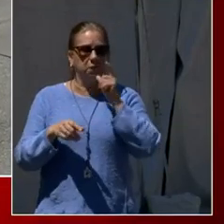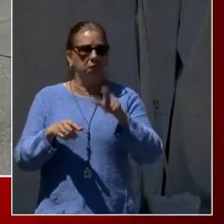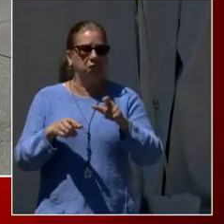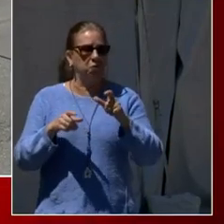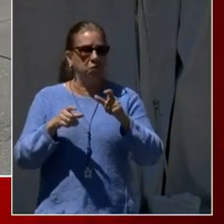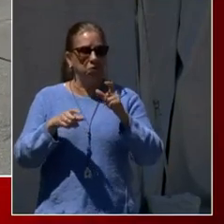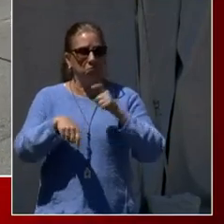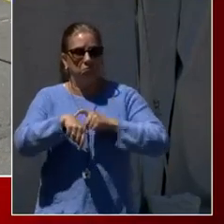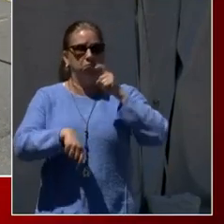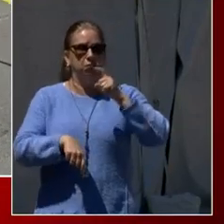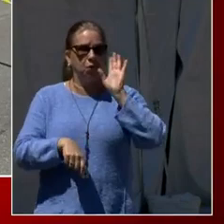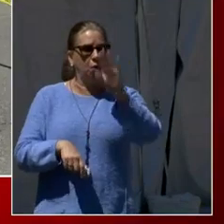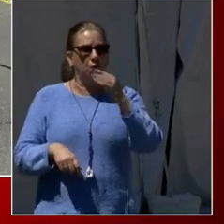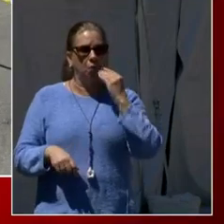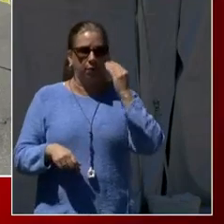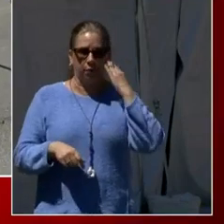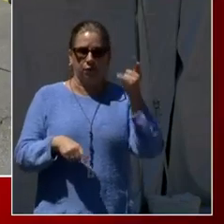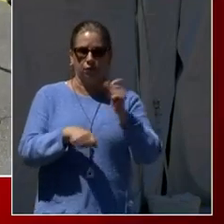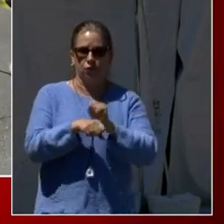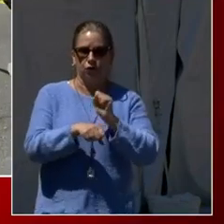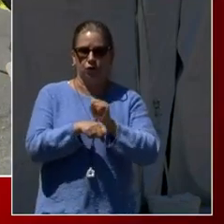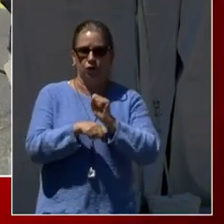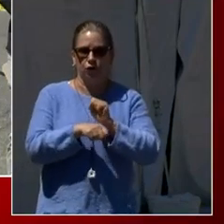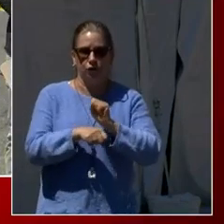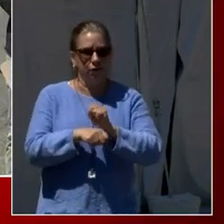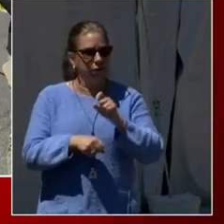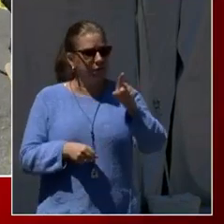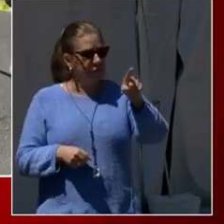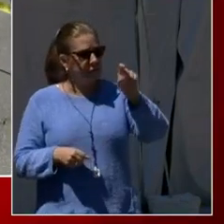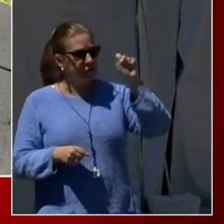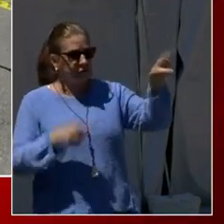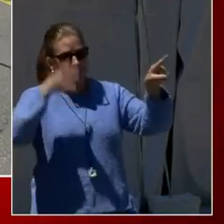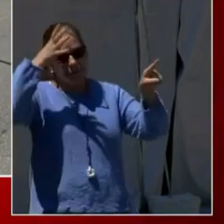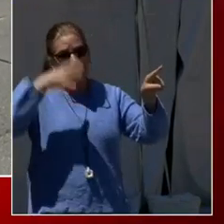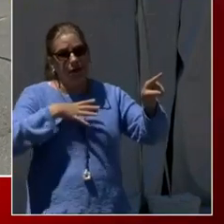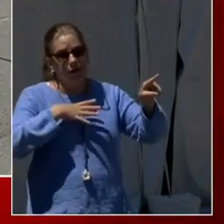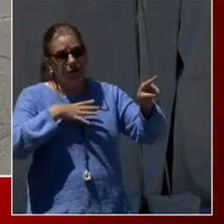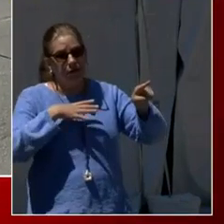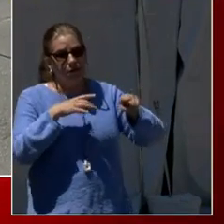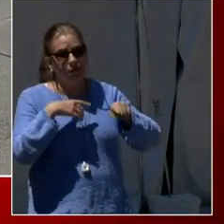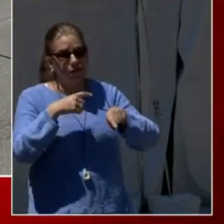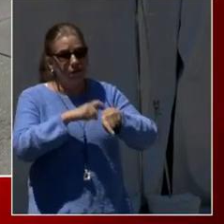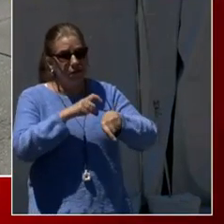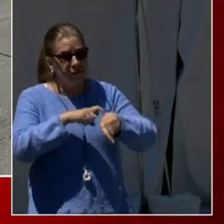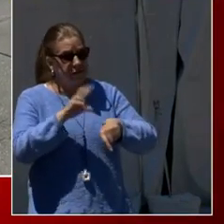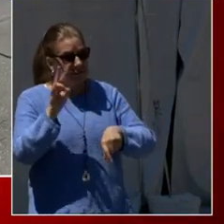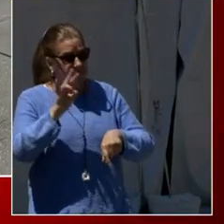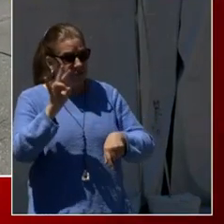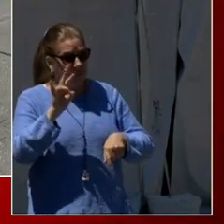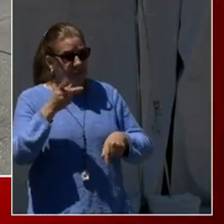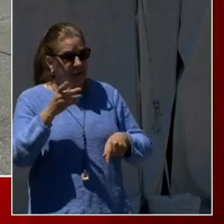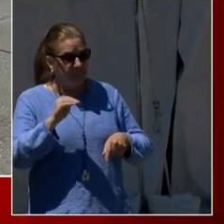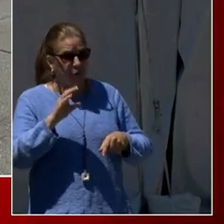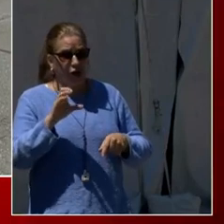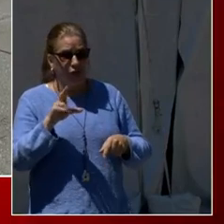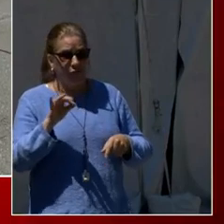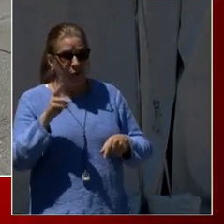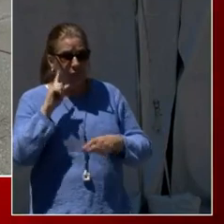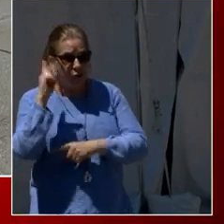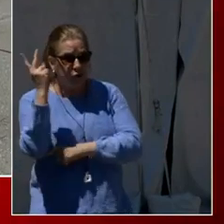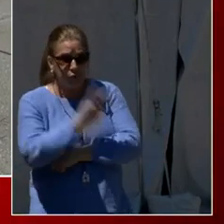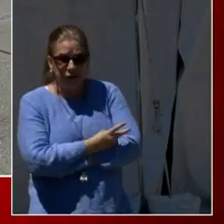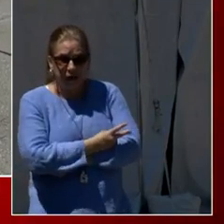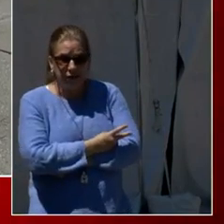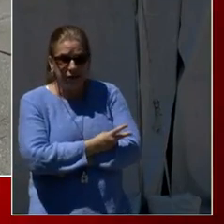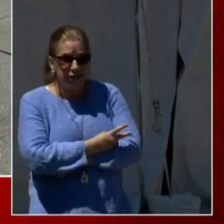you said the curfew starts at 7 and runs for 2 days, but I'm assuming it kind of lapses during the day. Correct. Yes,